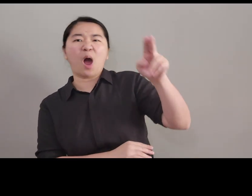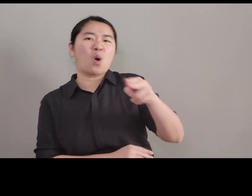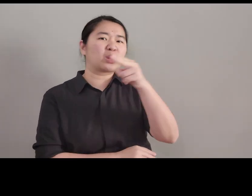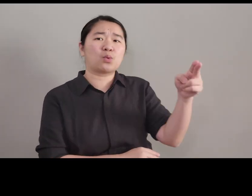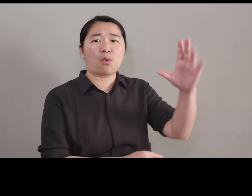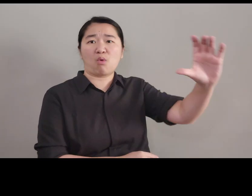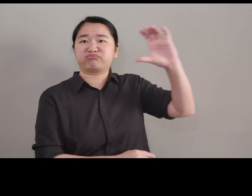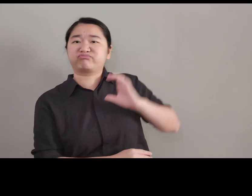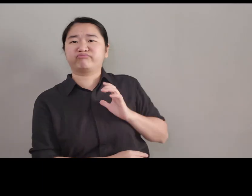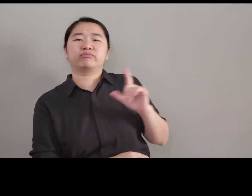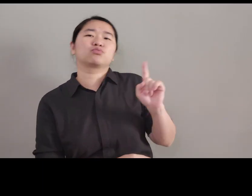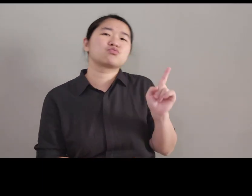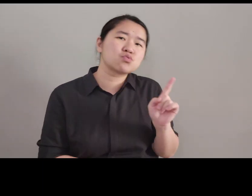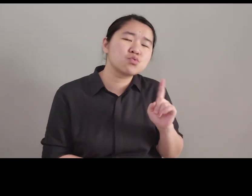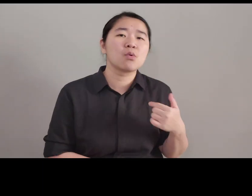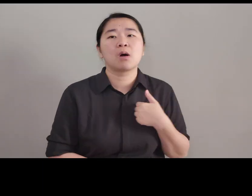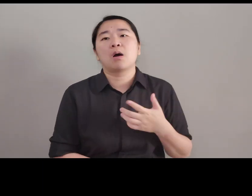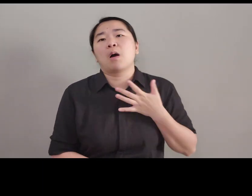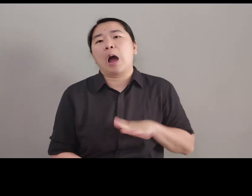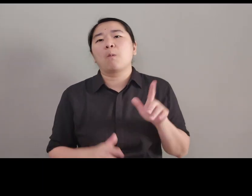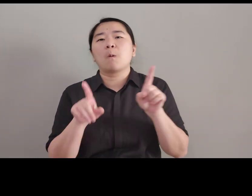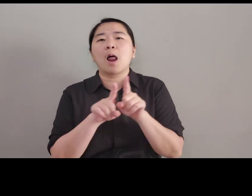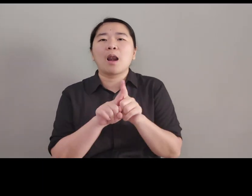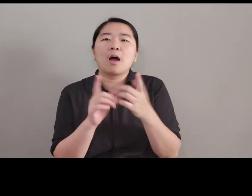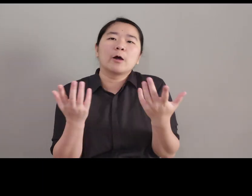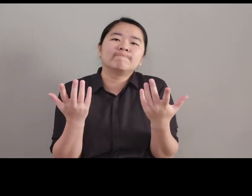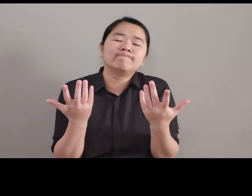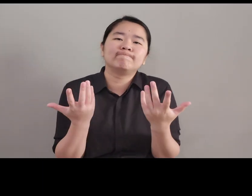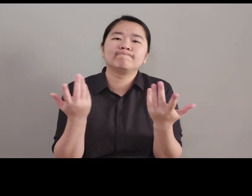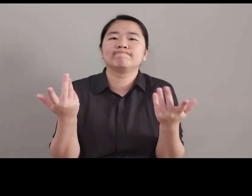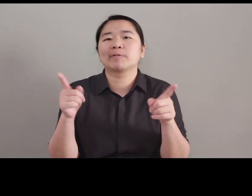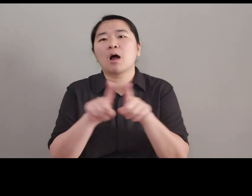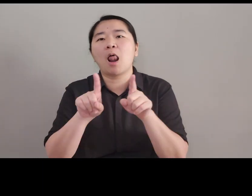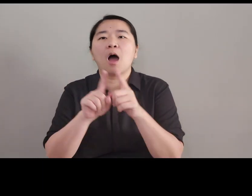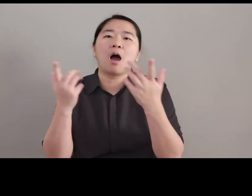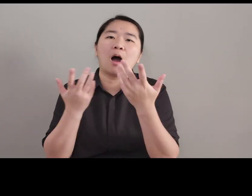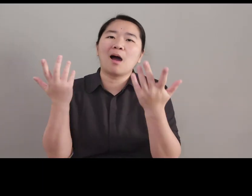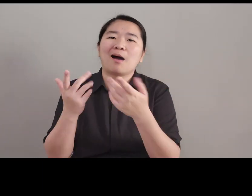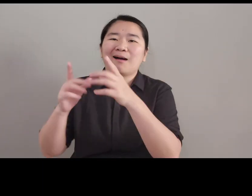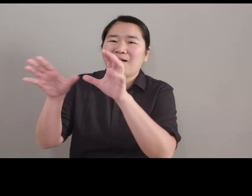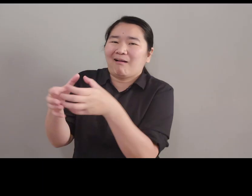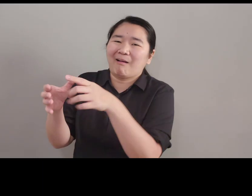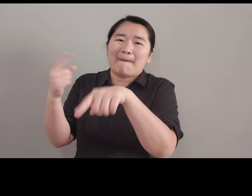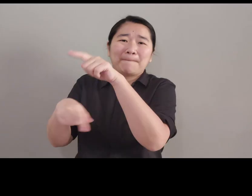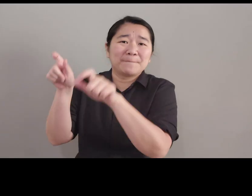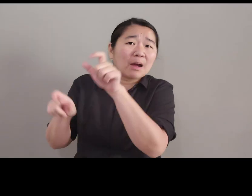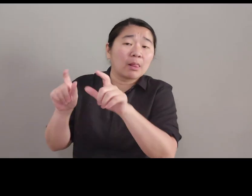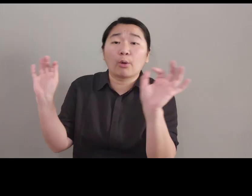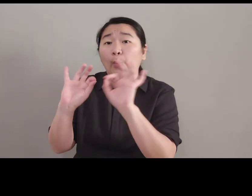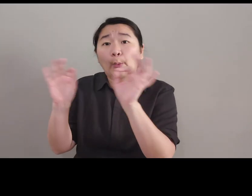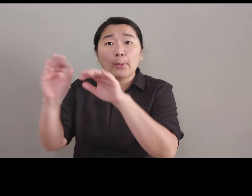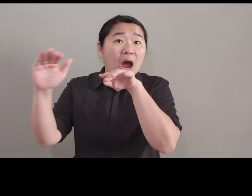thing I want to highlight is something that I think is underappreciated, even within the accessibility field itself, is research.